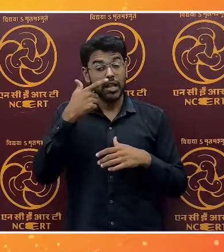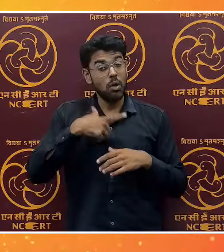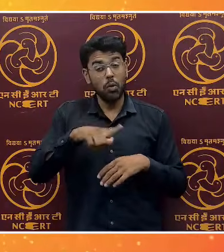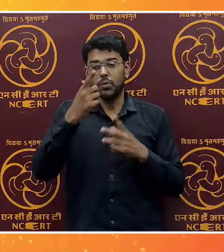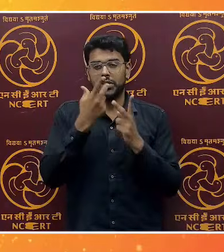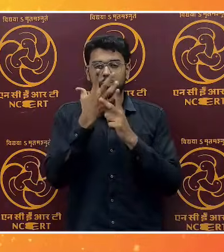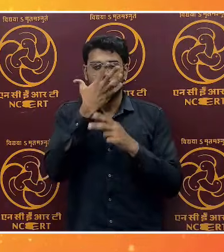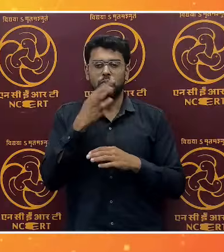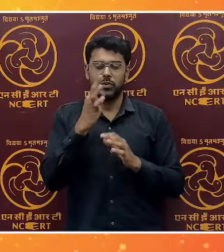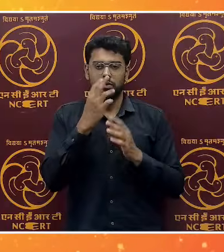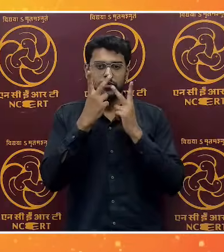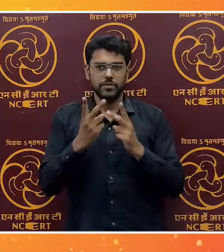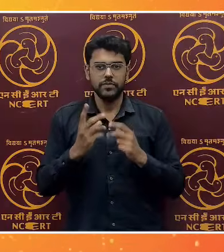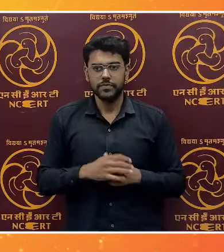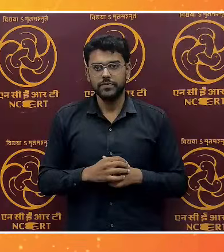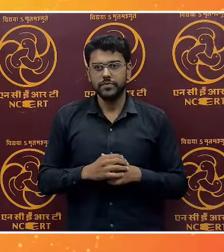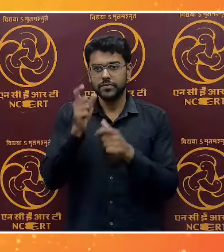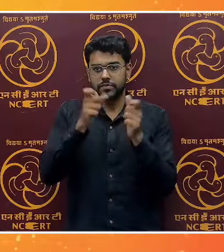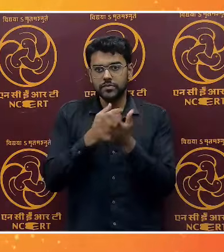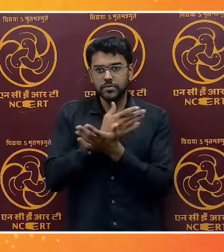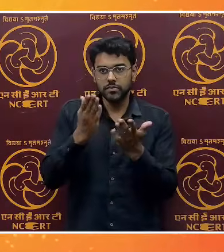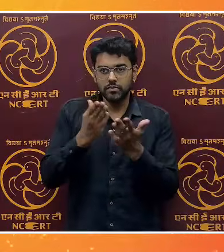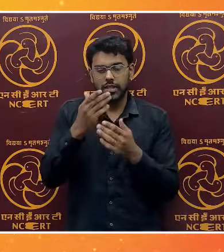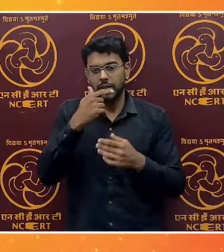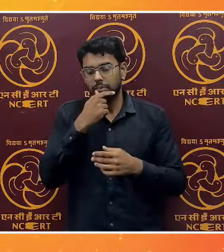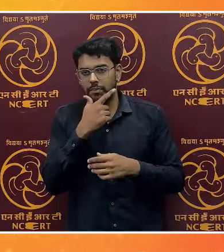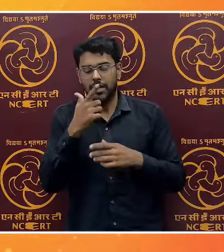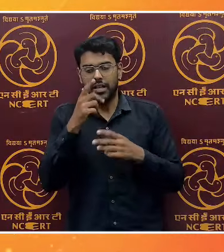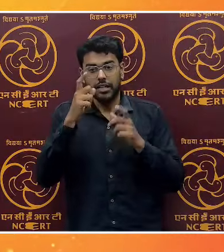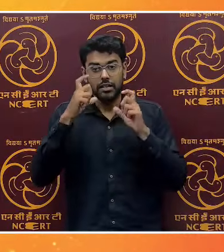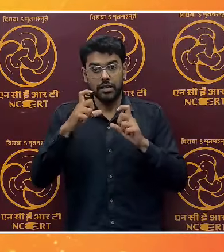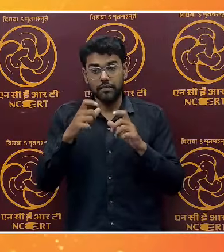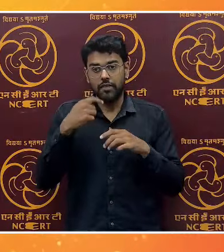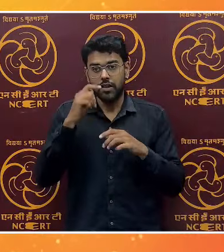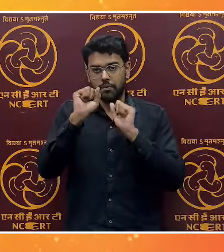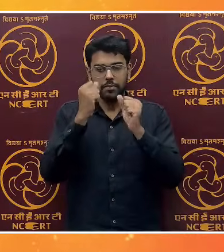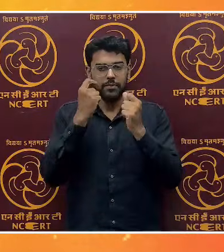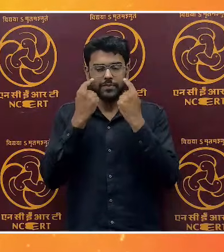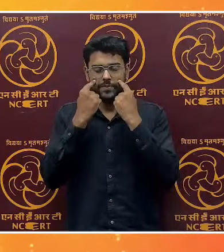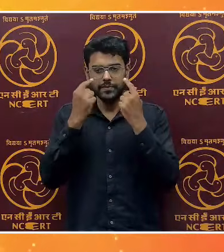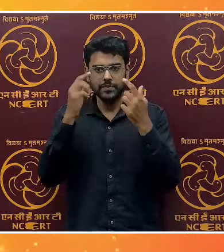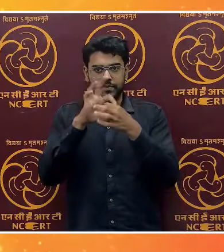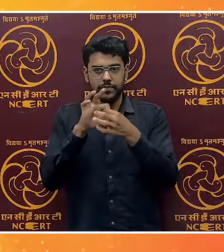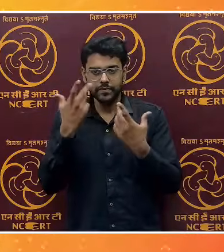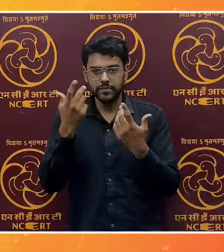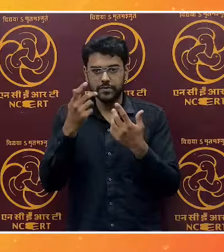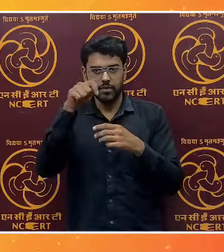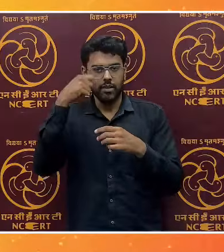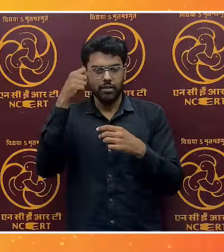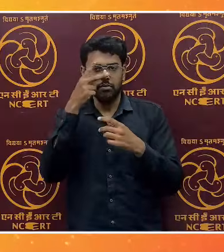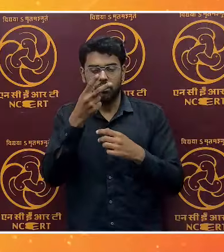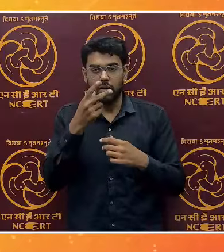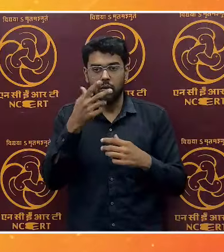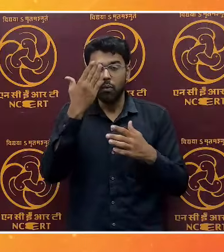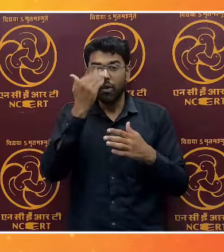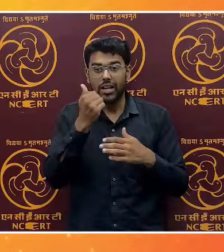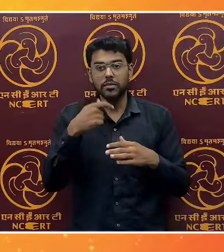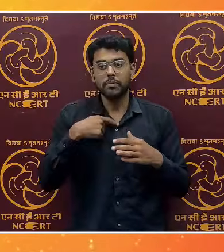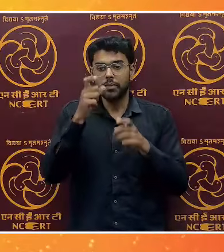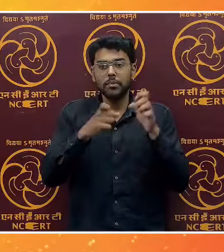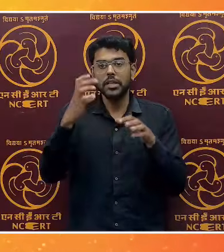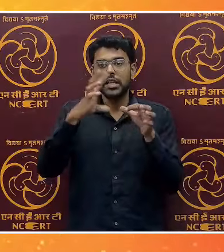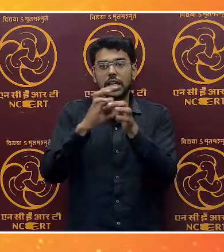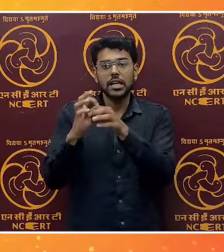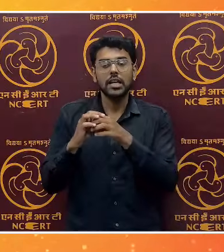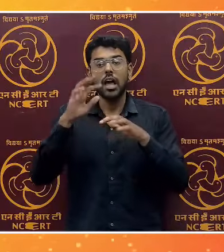beautiful. Yes. Okay, so you have to always take care of the eye contact that you're looking into the camera, because right. you are connecting audience through the